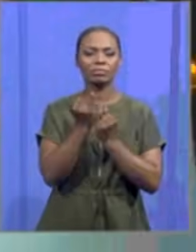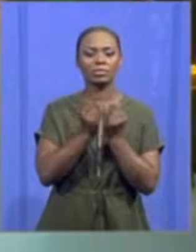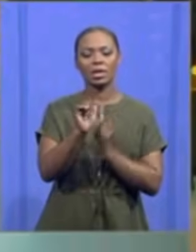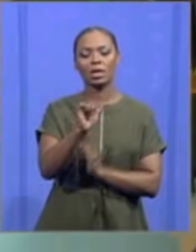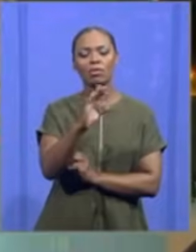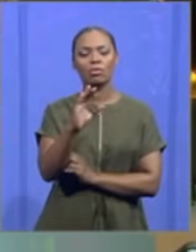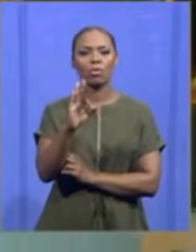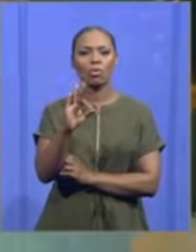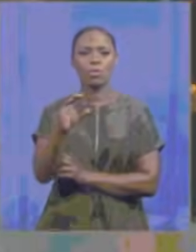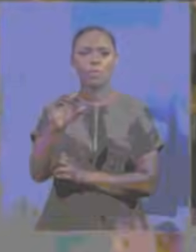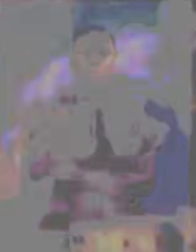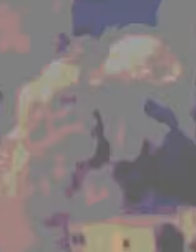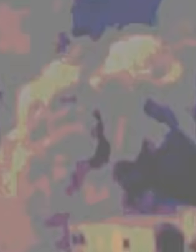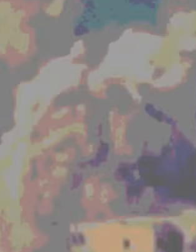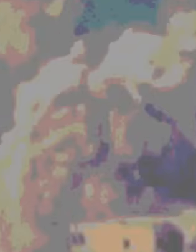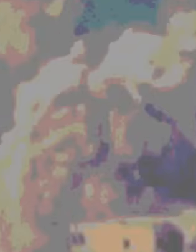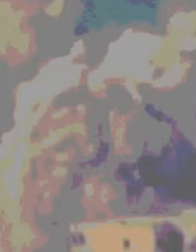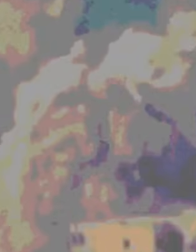išago.